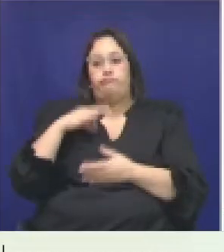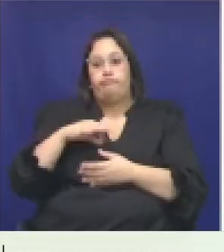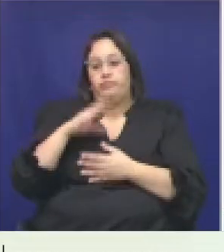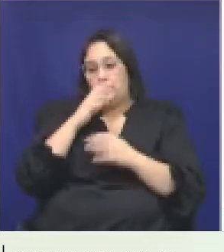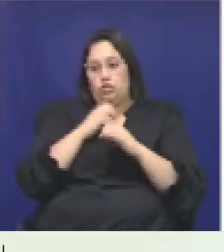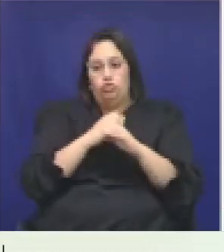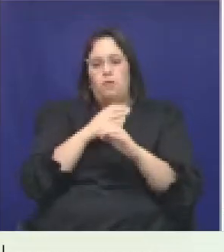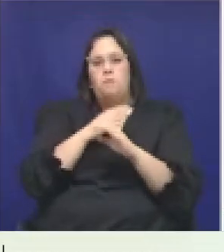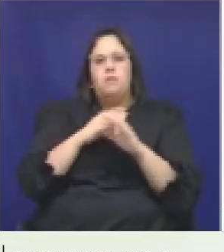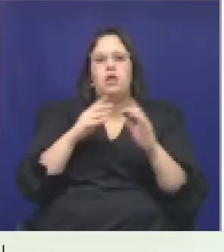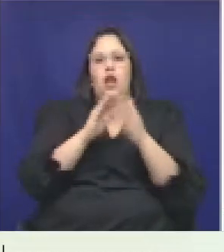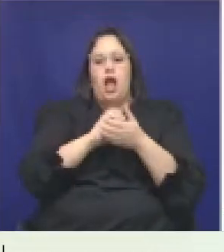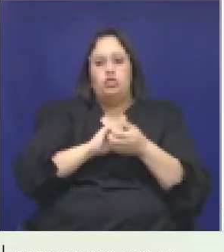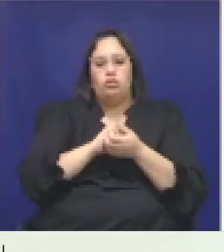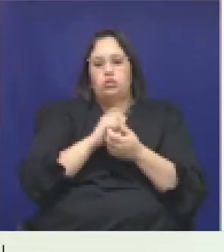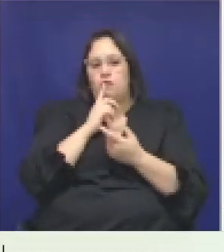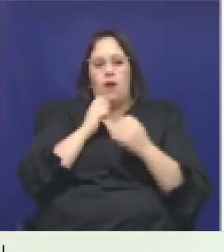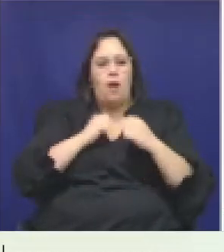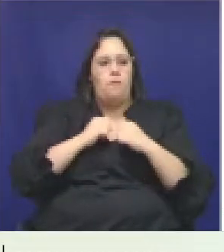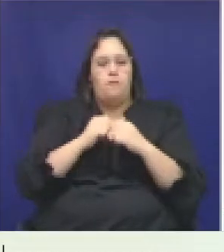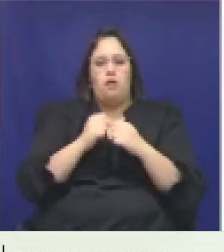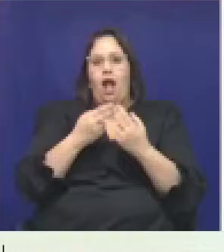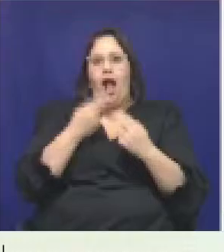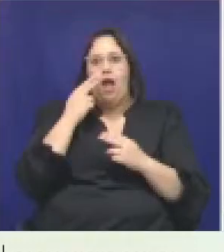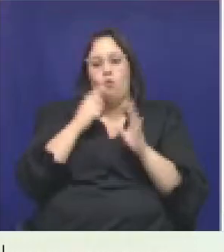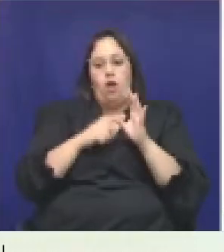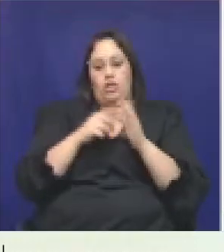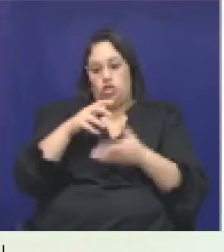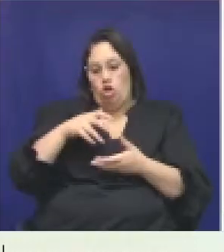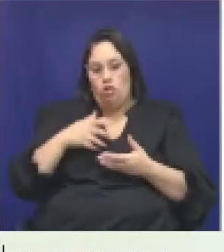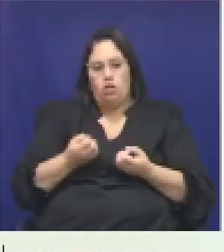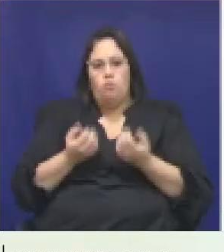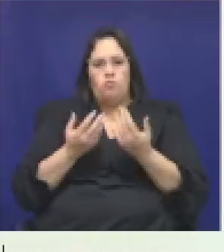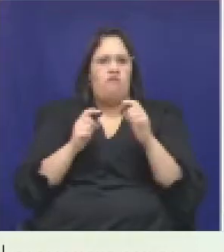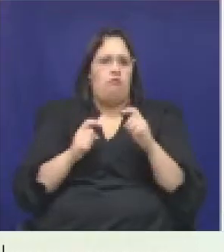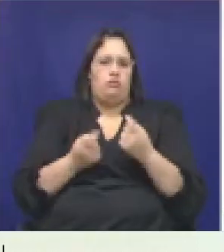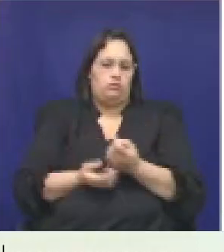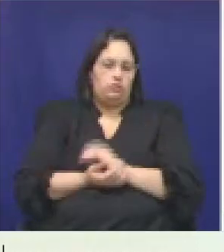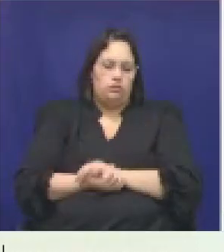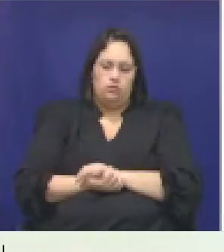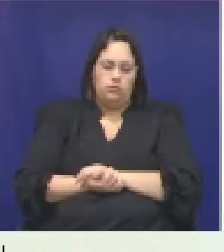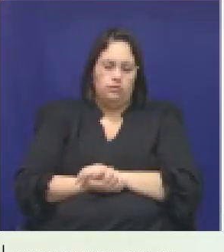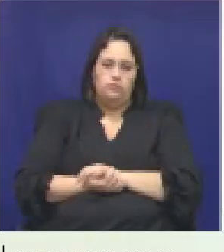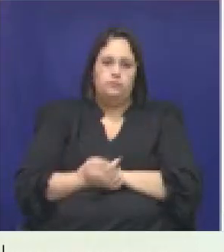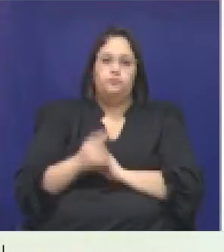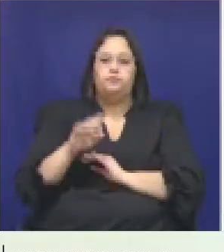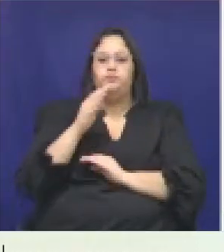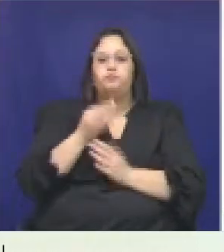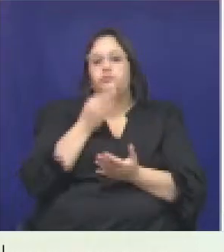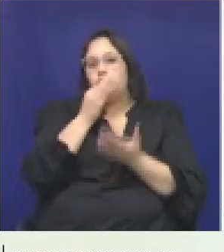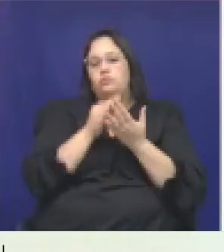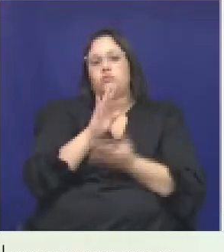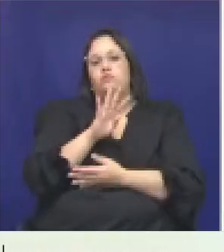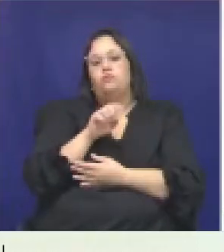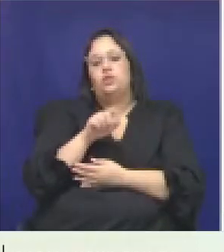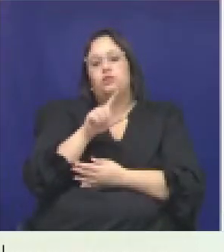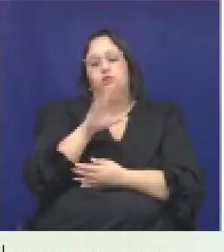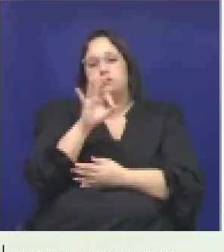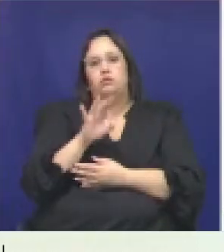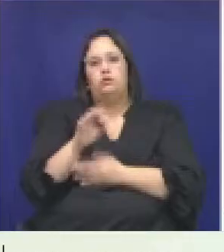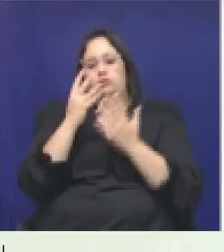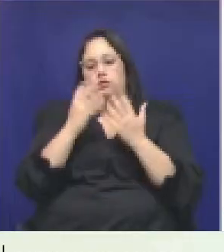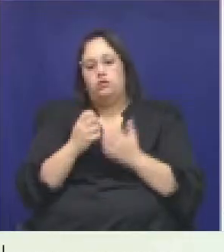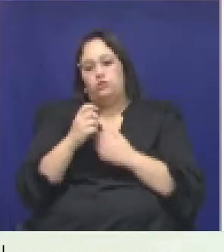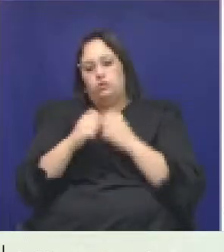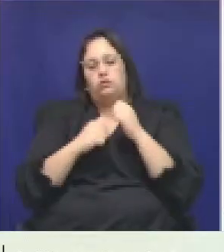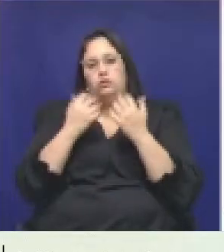agency's ability to produce high-quality data and analytics. The proposed 4.7% annual budget increase for